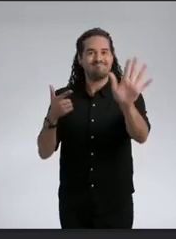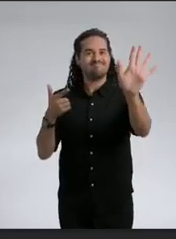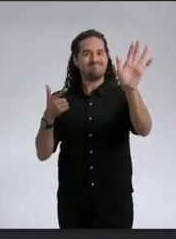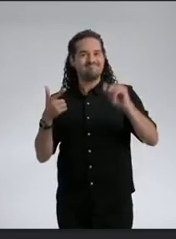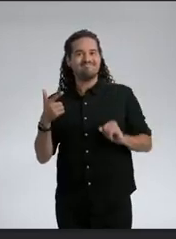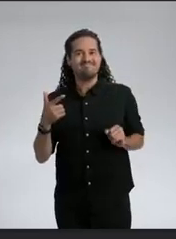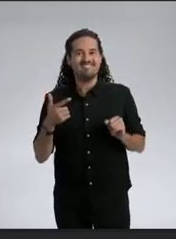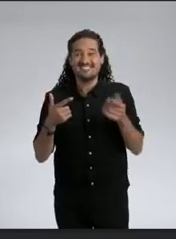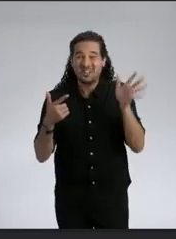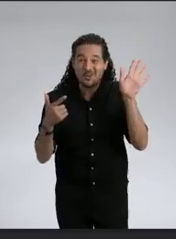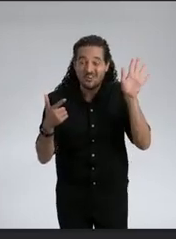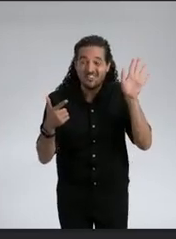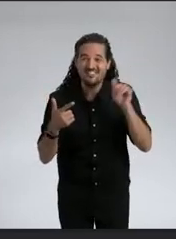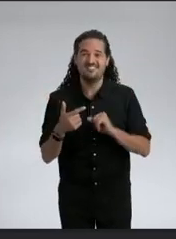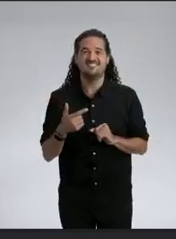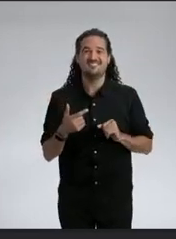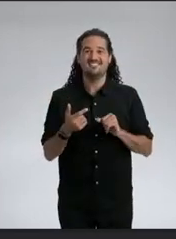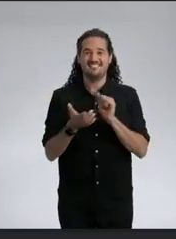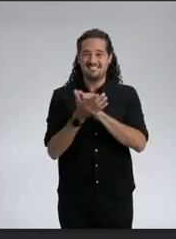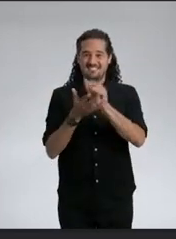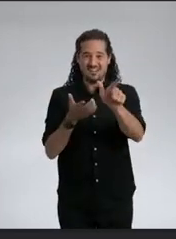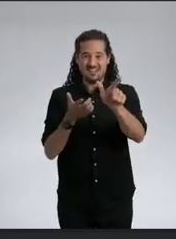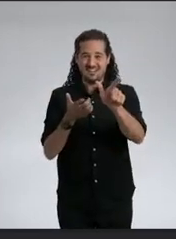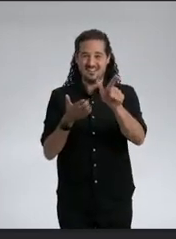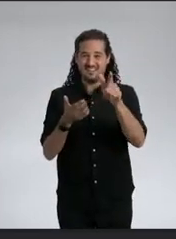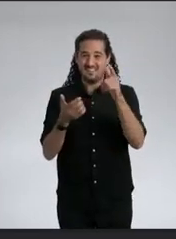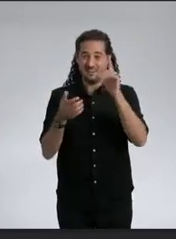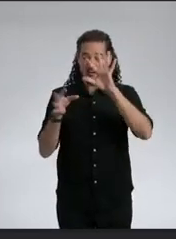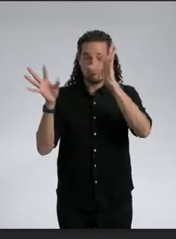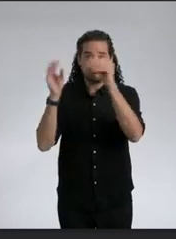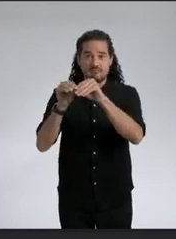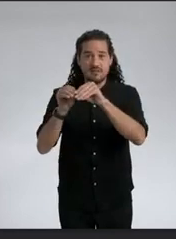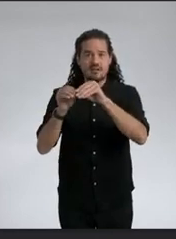it. That's all you need to do to get frame-accurate AV